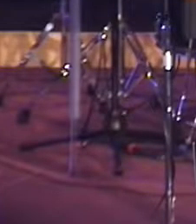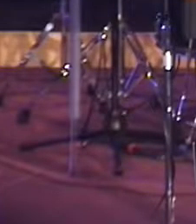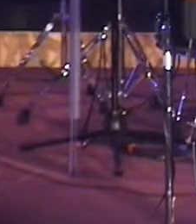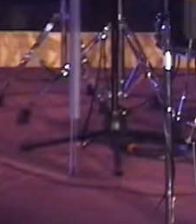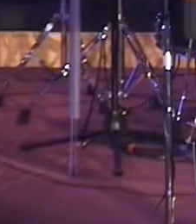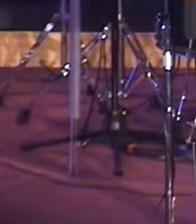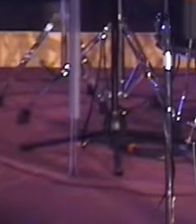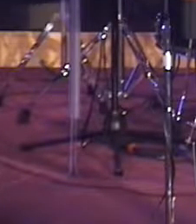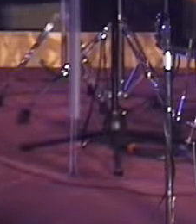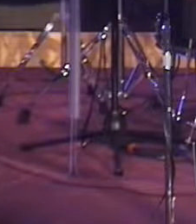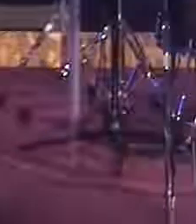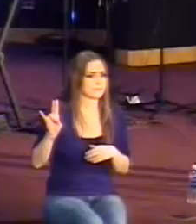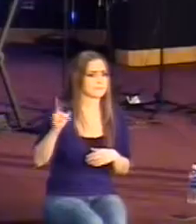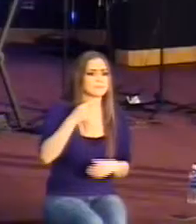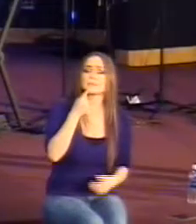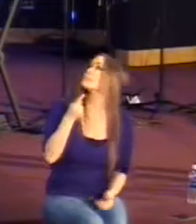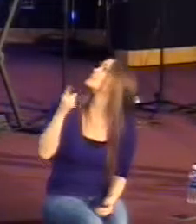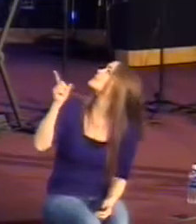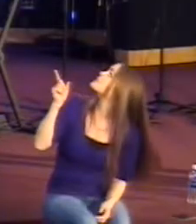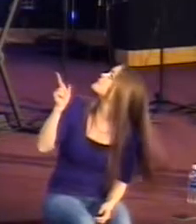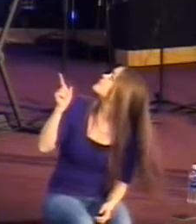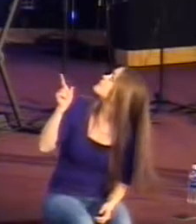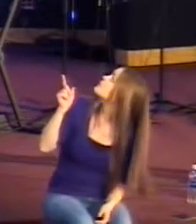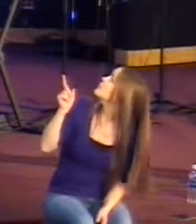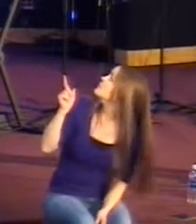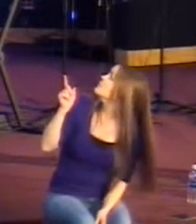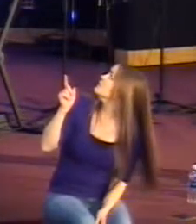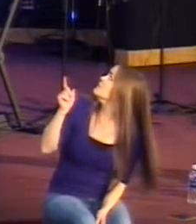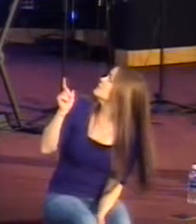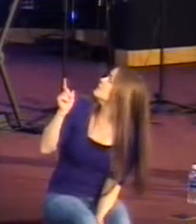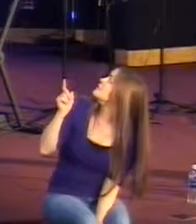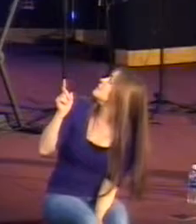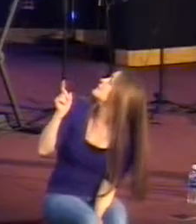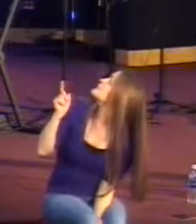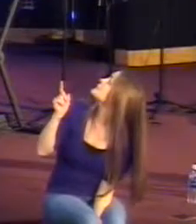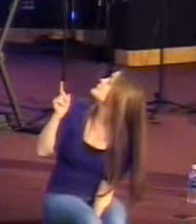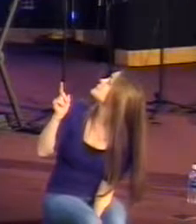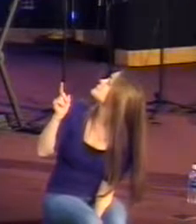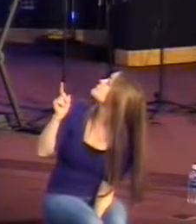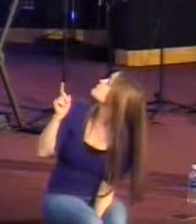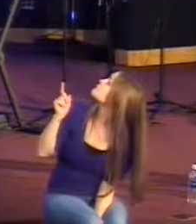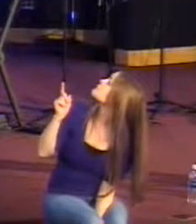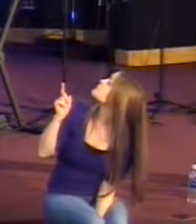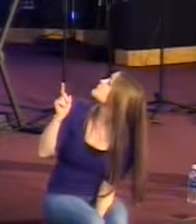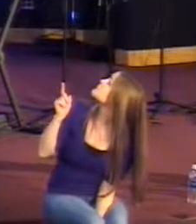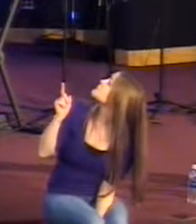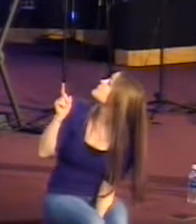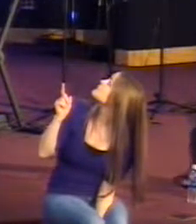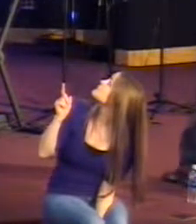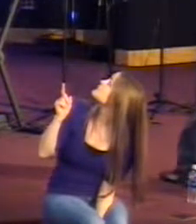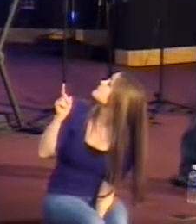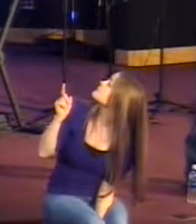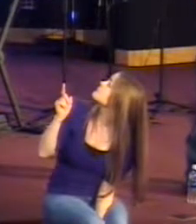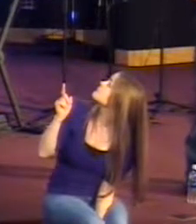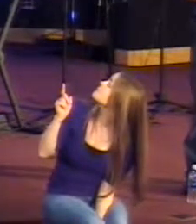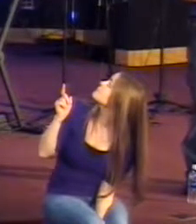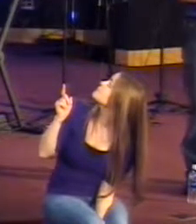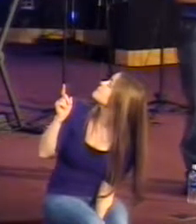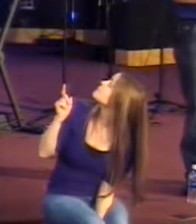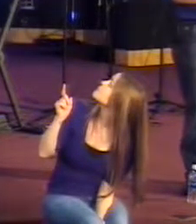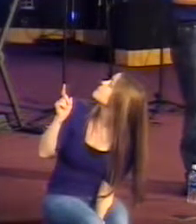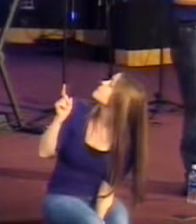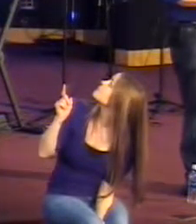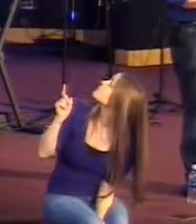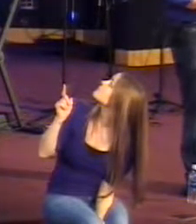Matthew 9:37 says, he said to his disciples, "The harvest is great, but the workers are few."